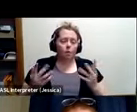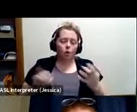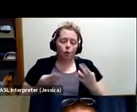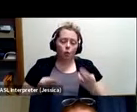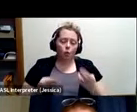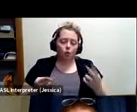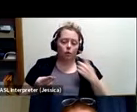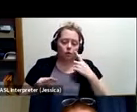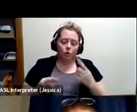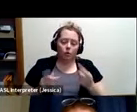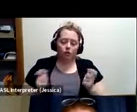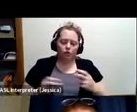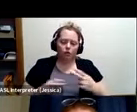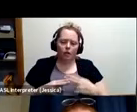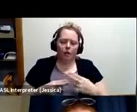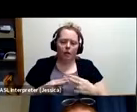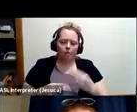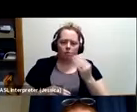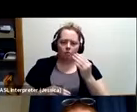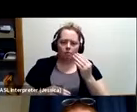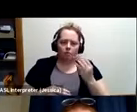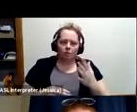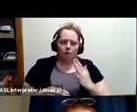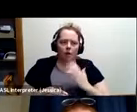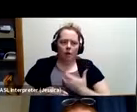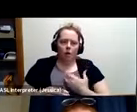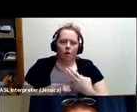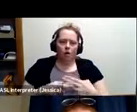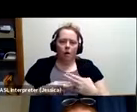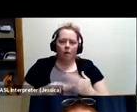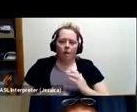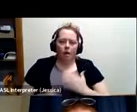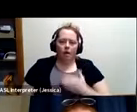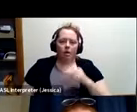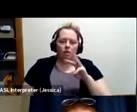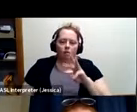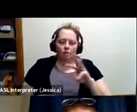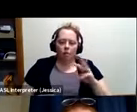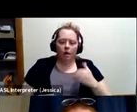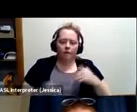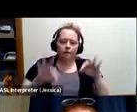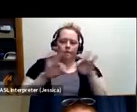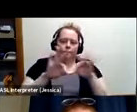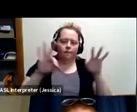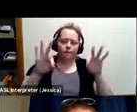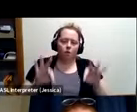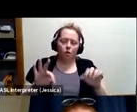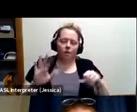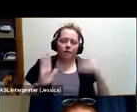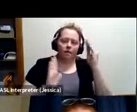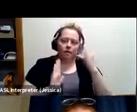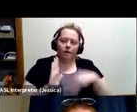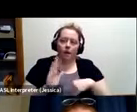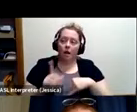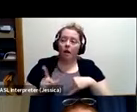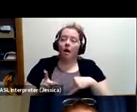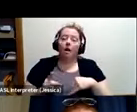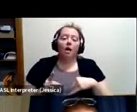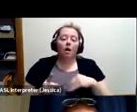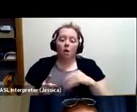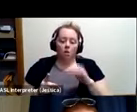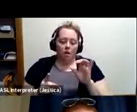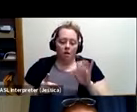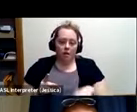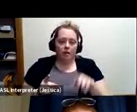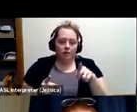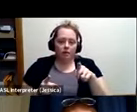please send them our way, send them to our website, and they can fill out our form, and that's all. Yeah, no, that's really important. A lot